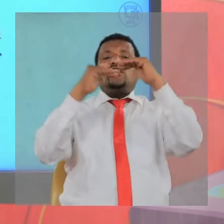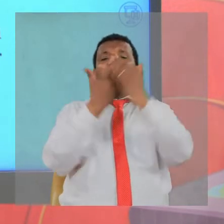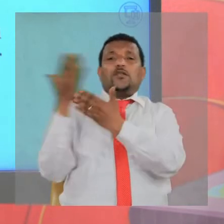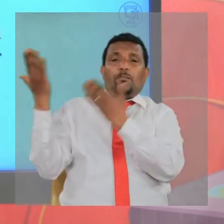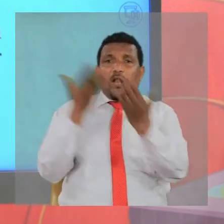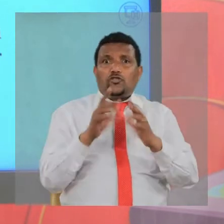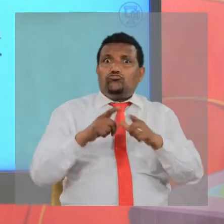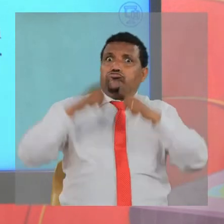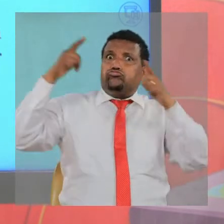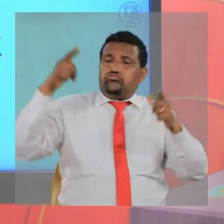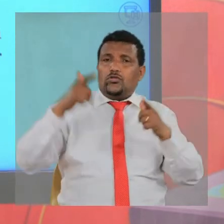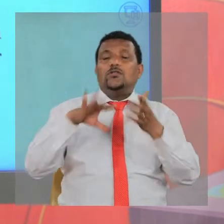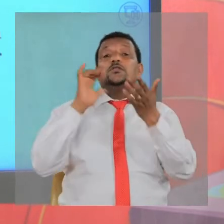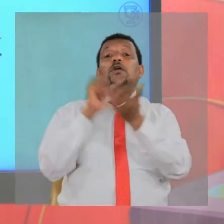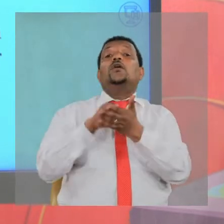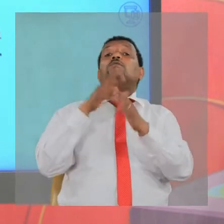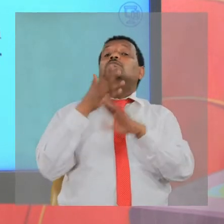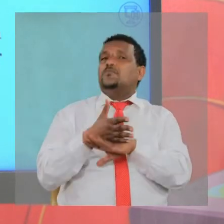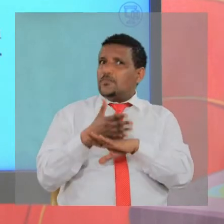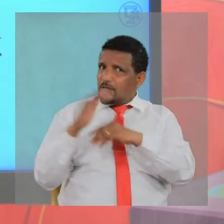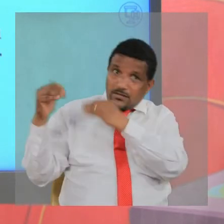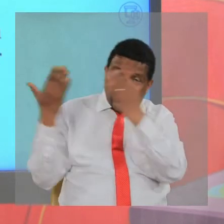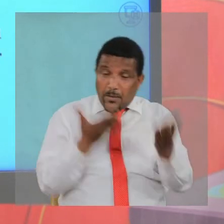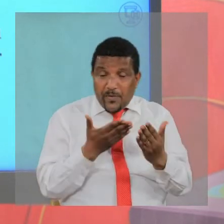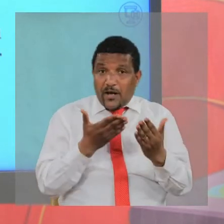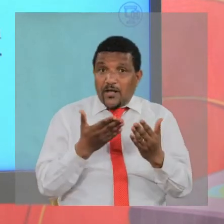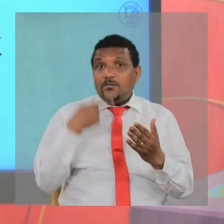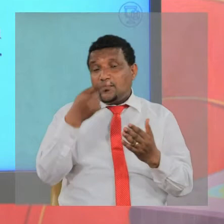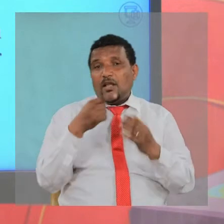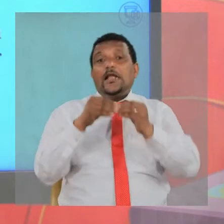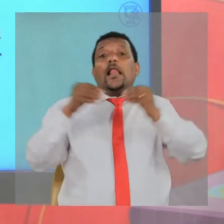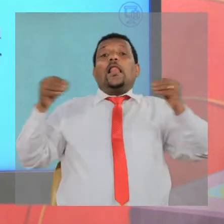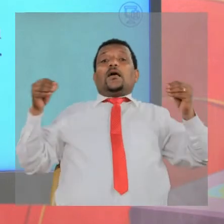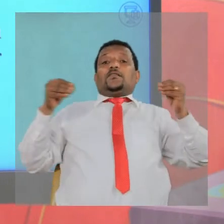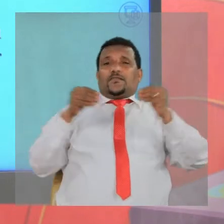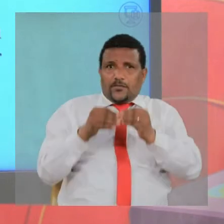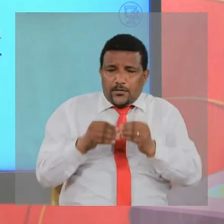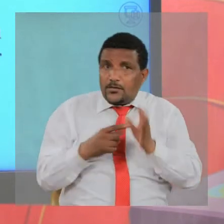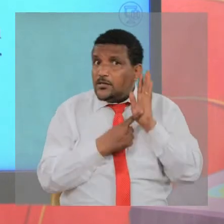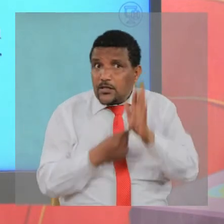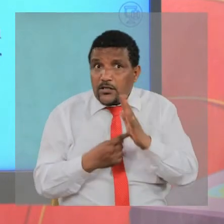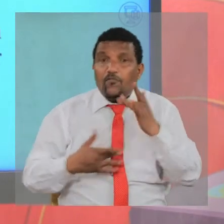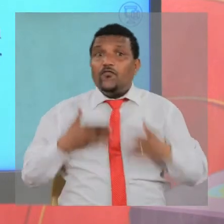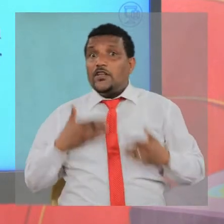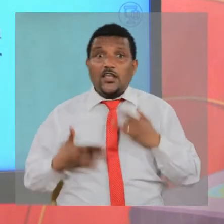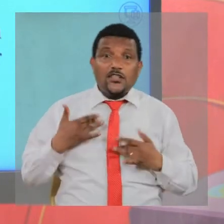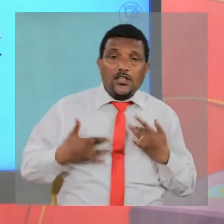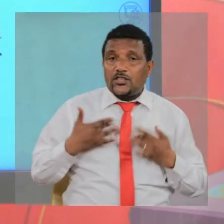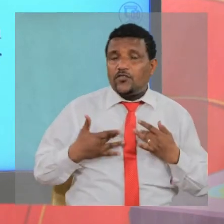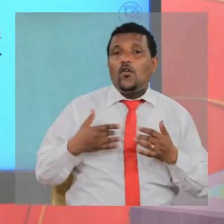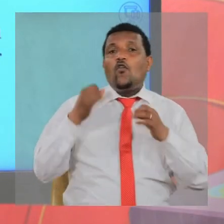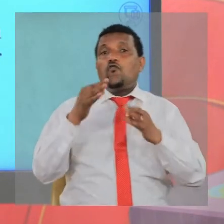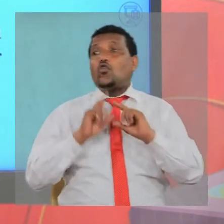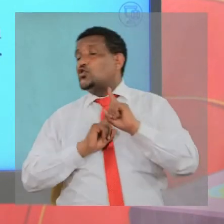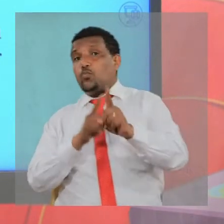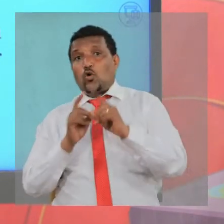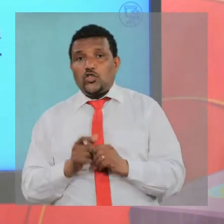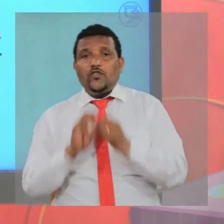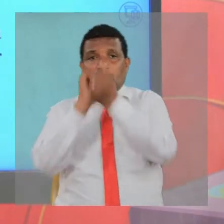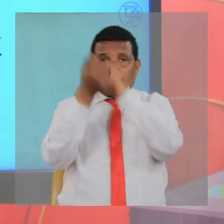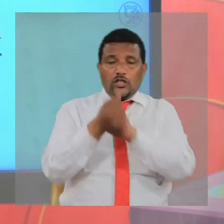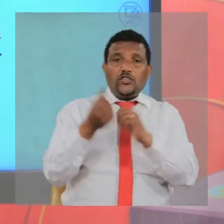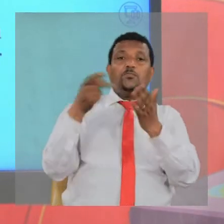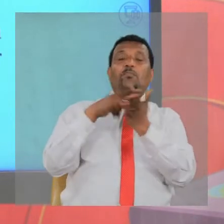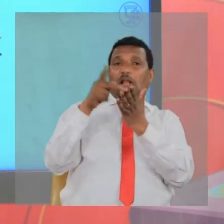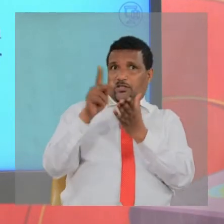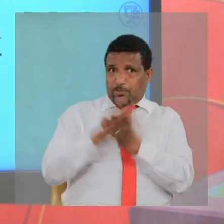is larger, then the supplier is said to be elastic, indicating that he is very sensitive or very responsive to changes